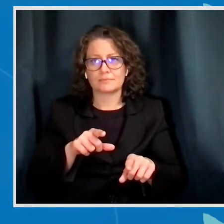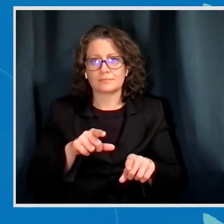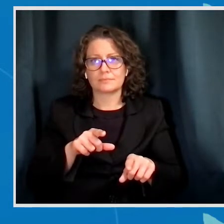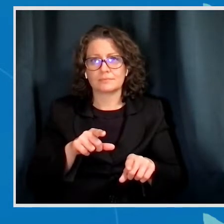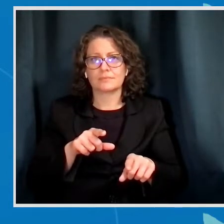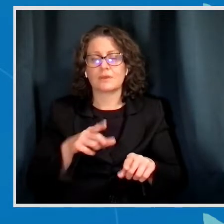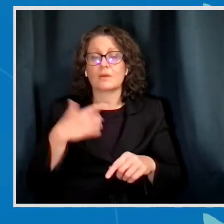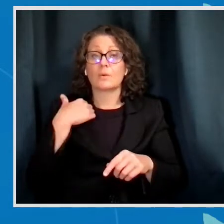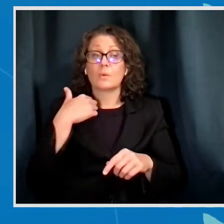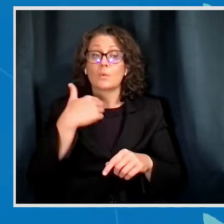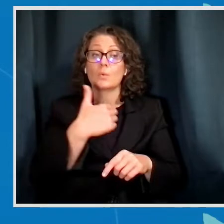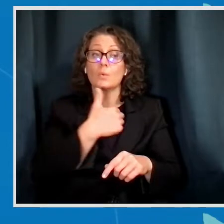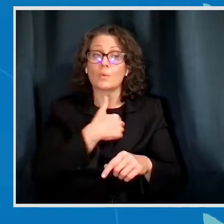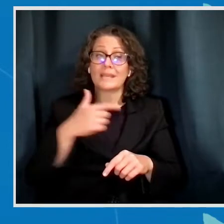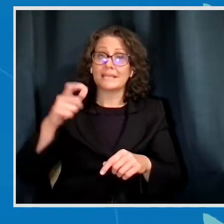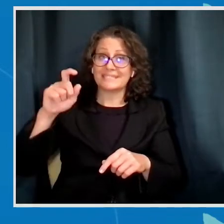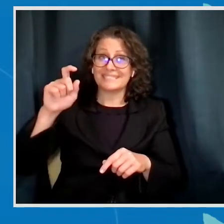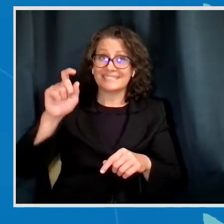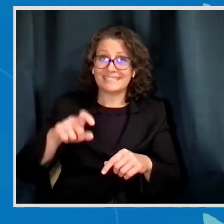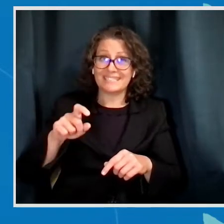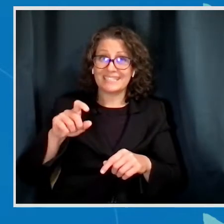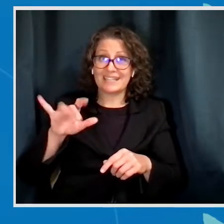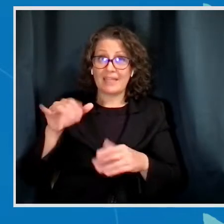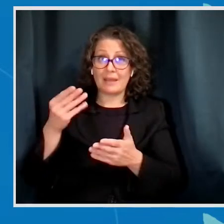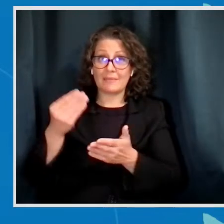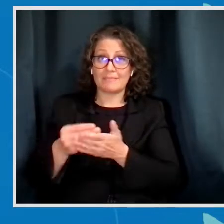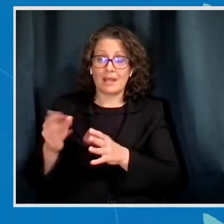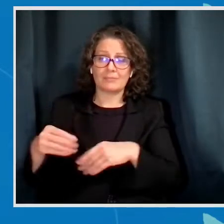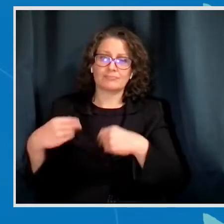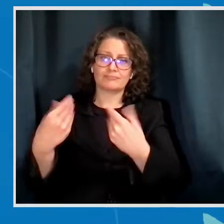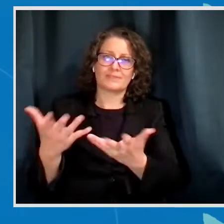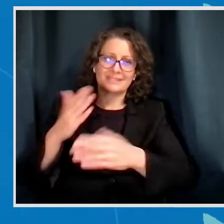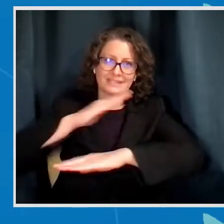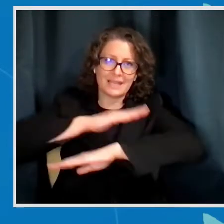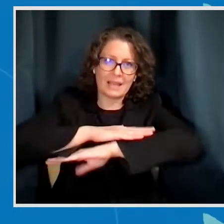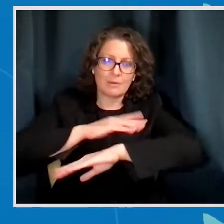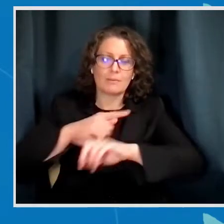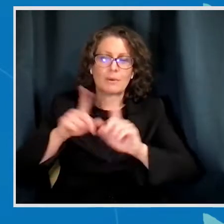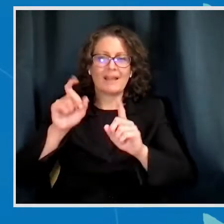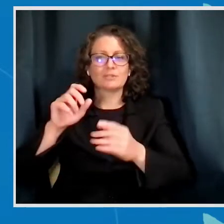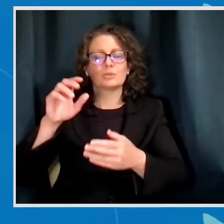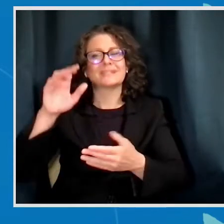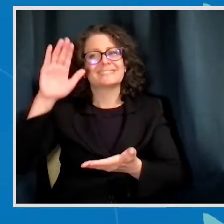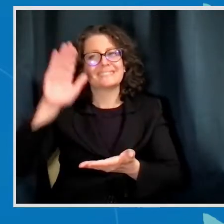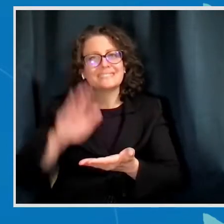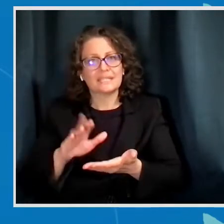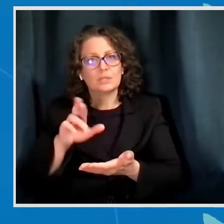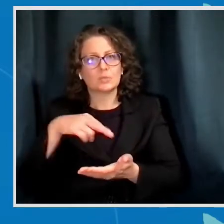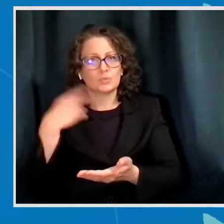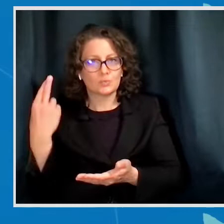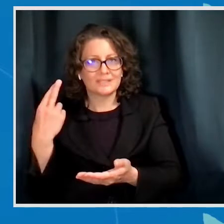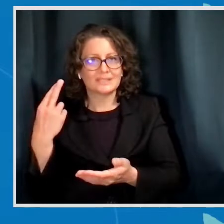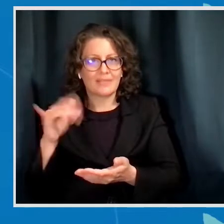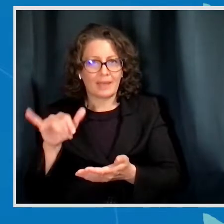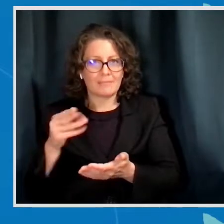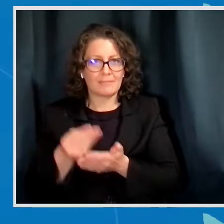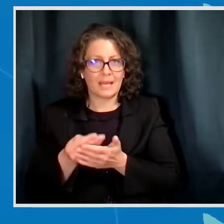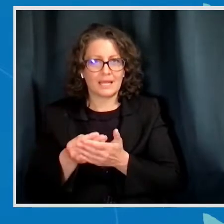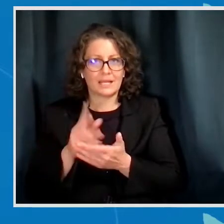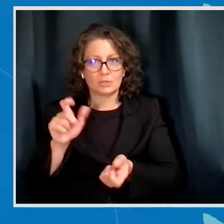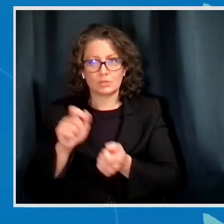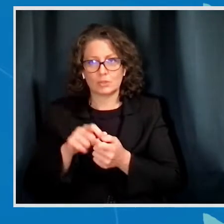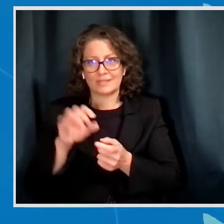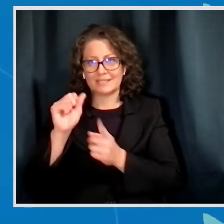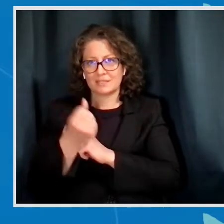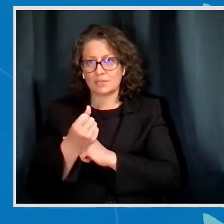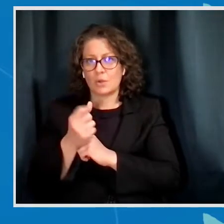we need to bring that money to the table, but we have to de-risk that money in certain instances where the politics or